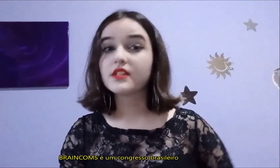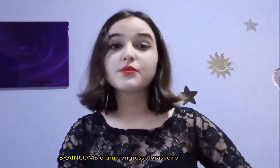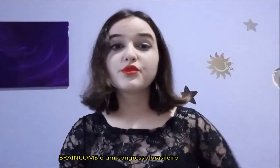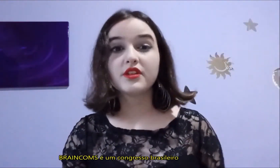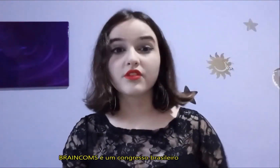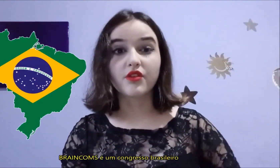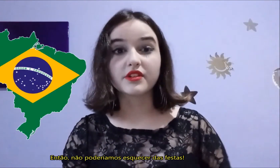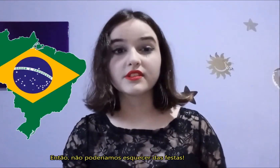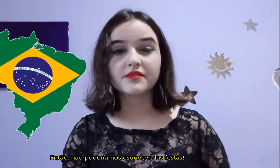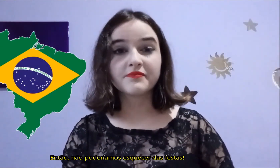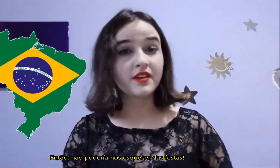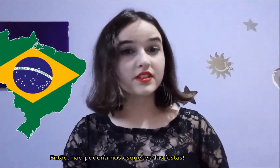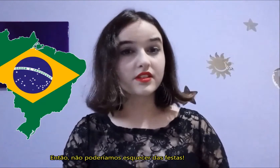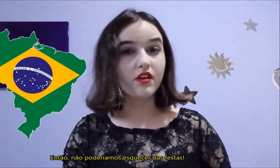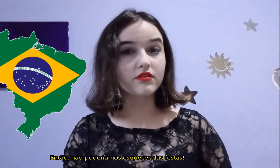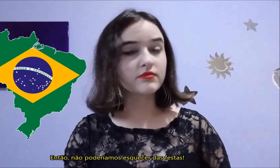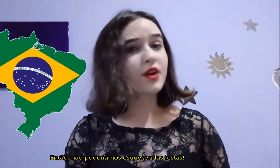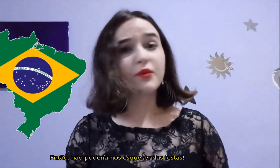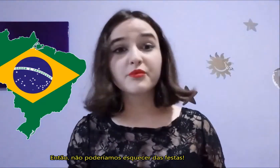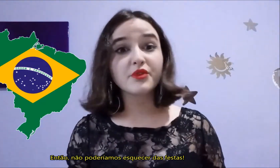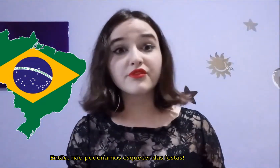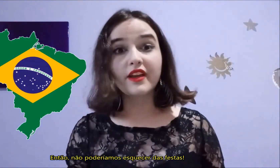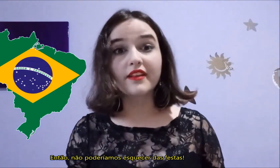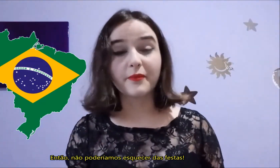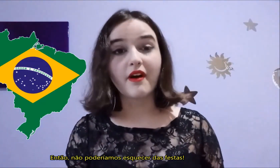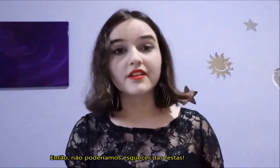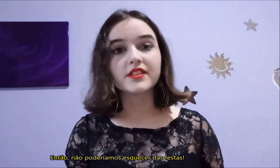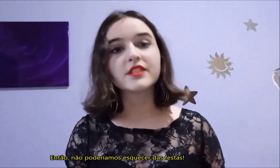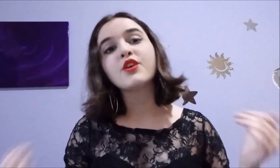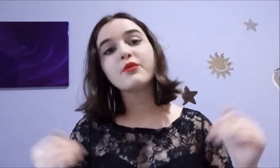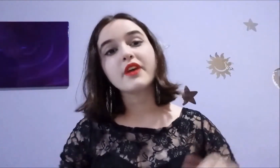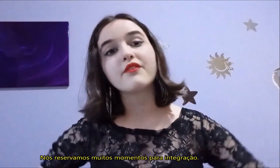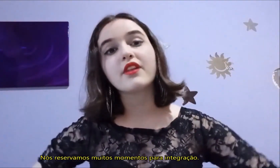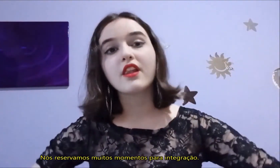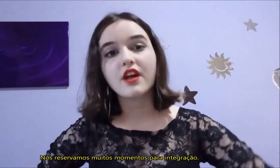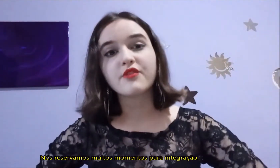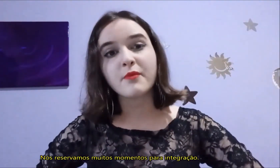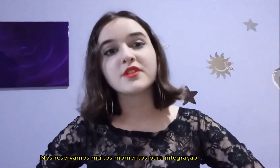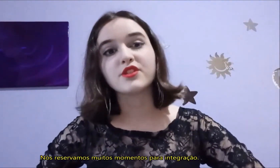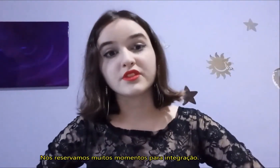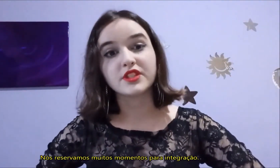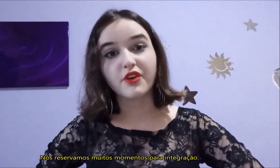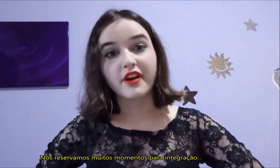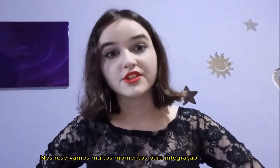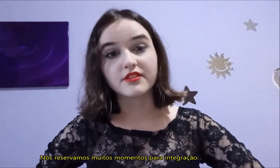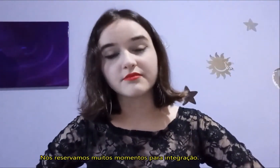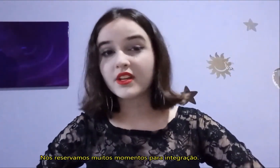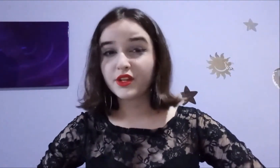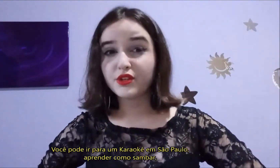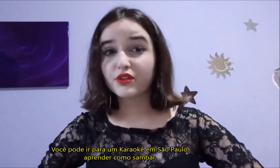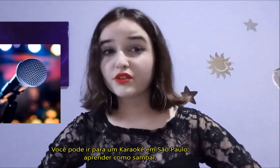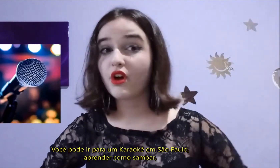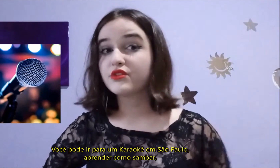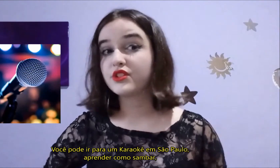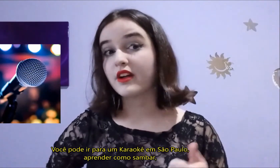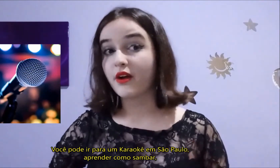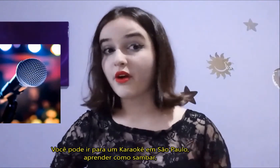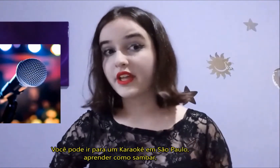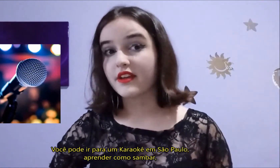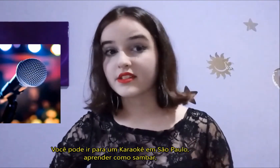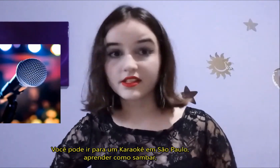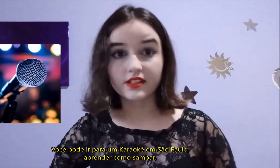BrainComs is a Brazilian Congress, so we wouldn't forget the parties. We have a lot of moments of integration. You could go